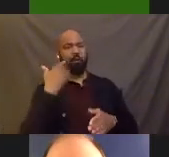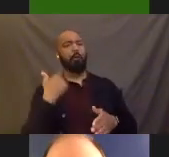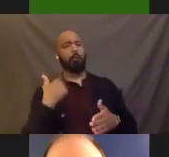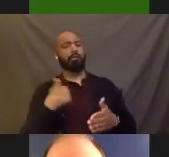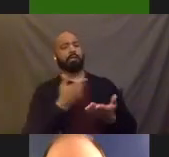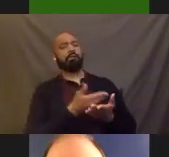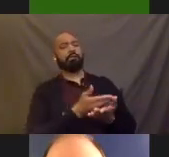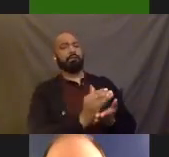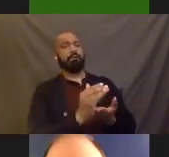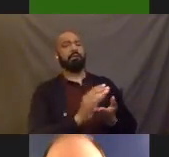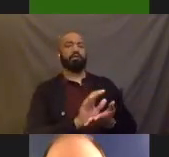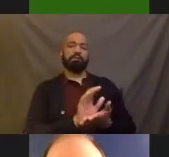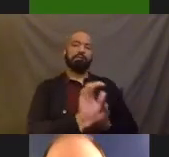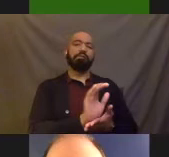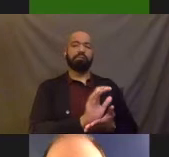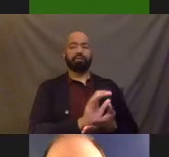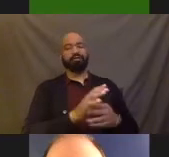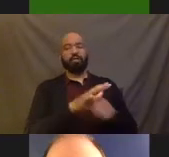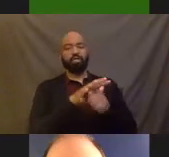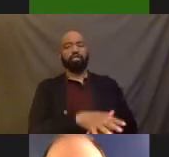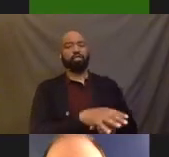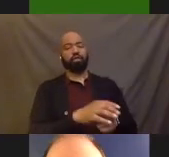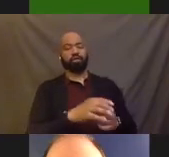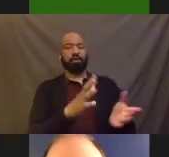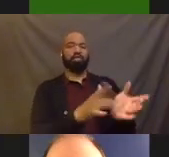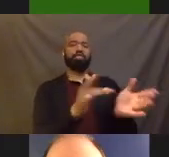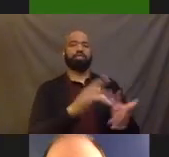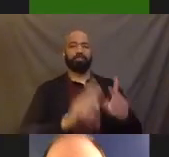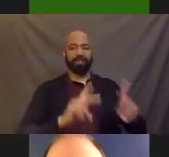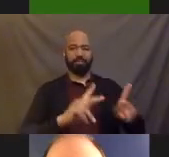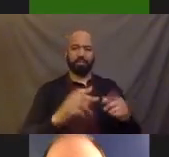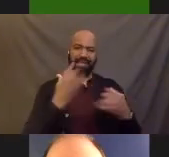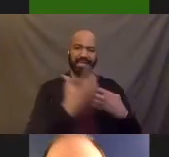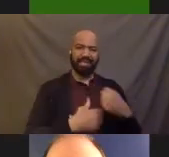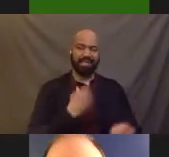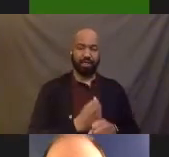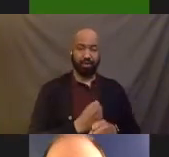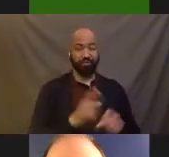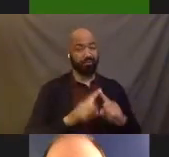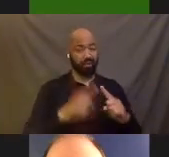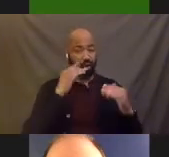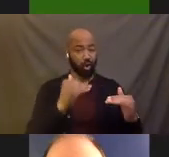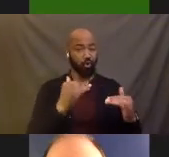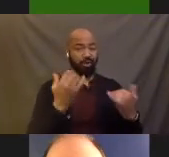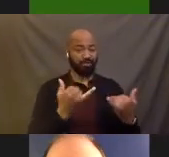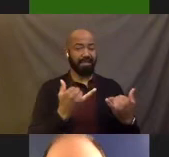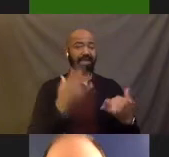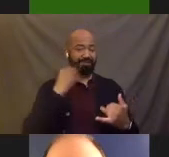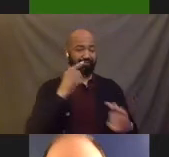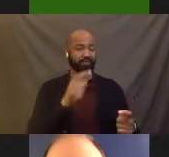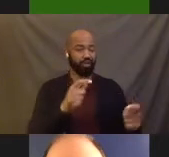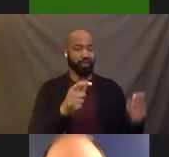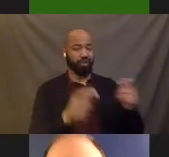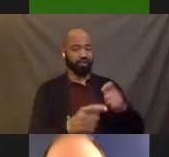the margins through many, many years. And I'm hoping that that's changing and that we're bringing people closer to the table and being a part of the conversation